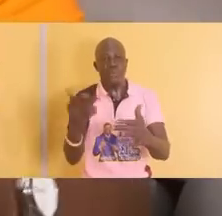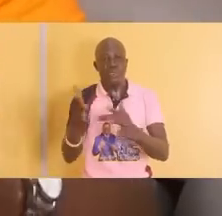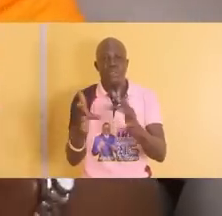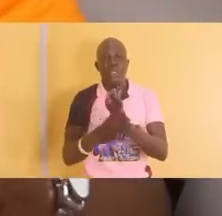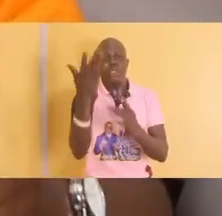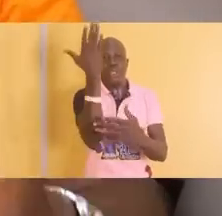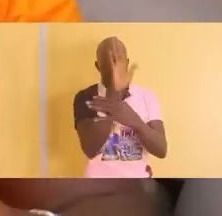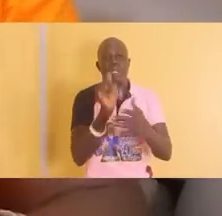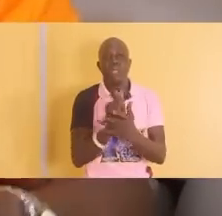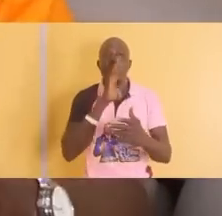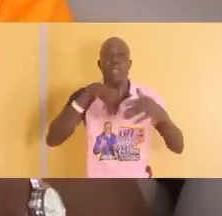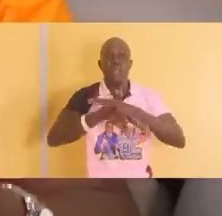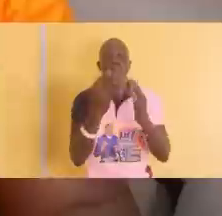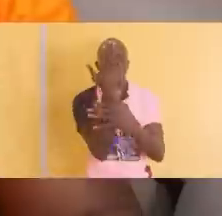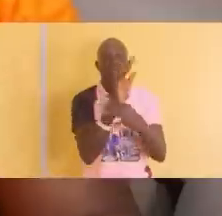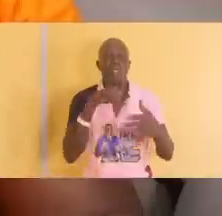the hand of blessing.